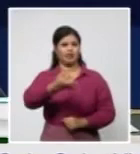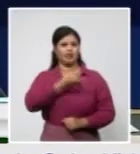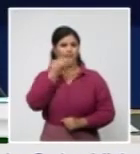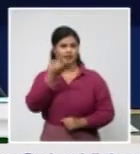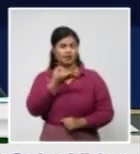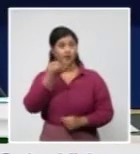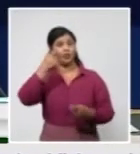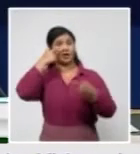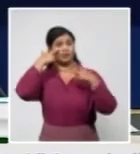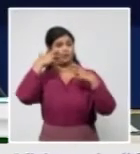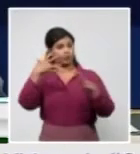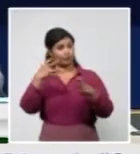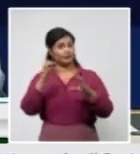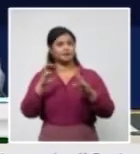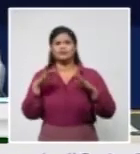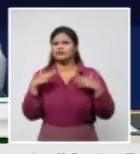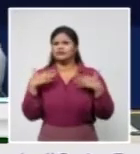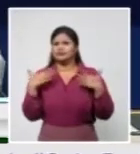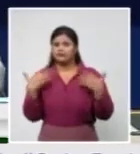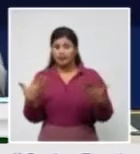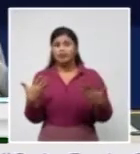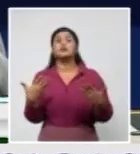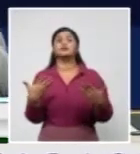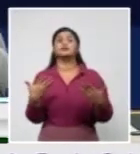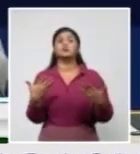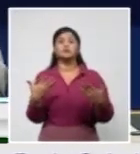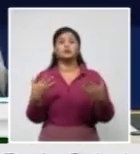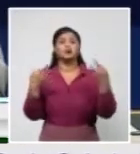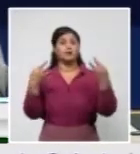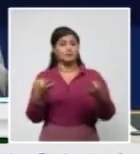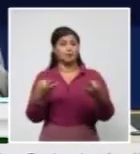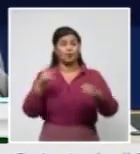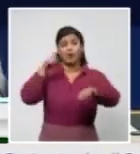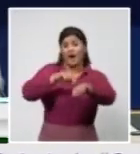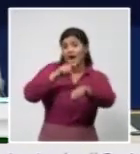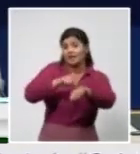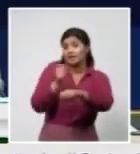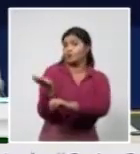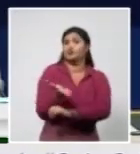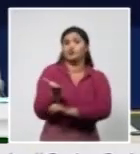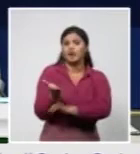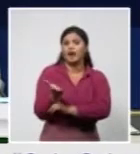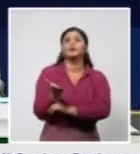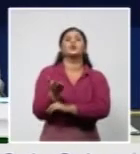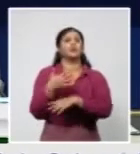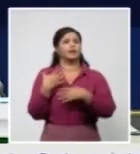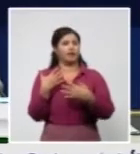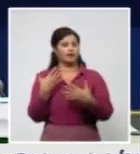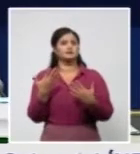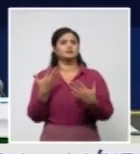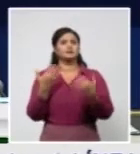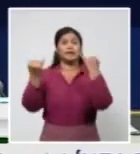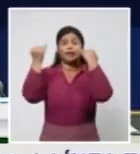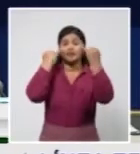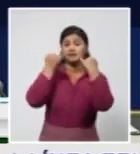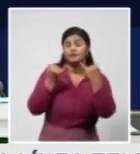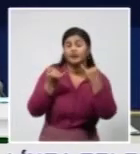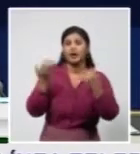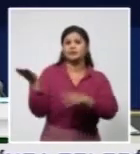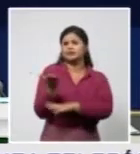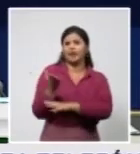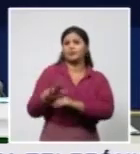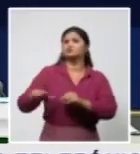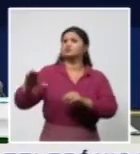detecting everyone who, over the last 15 days, has come into contact with someone who has tested positive for the